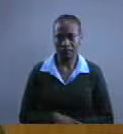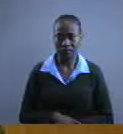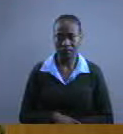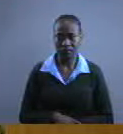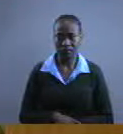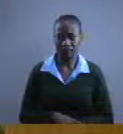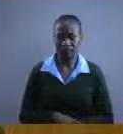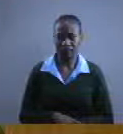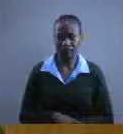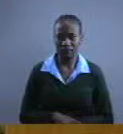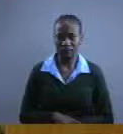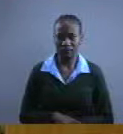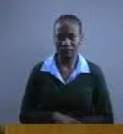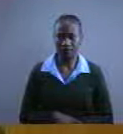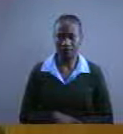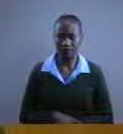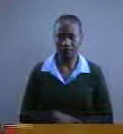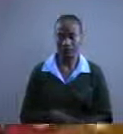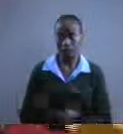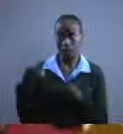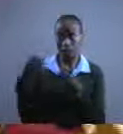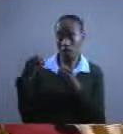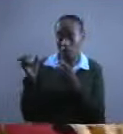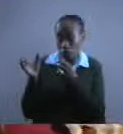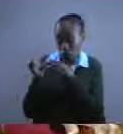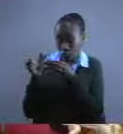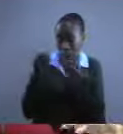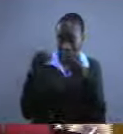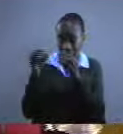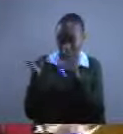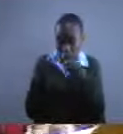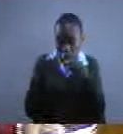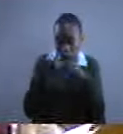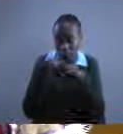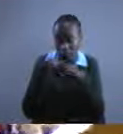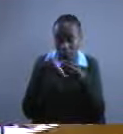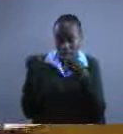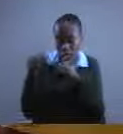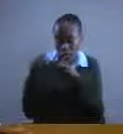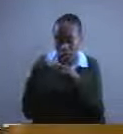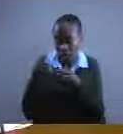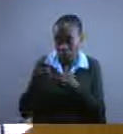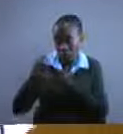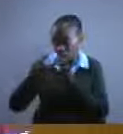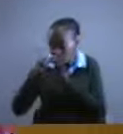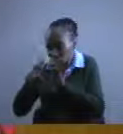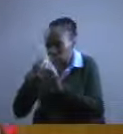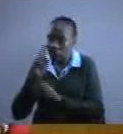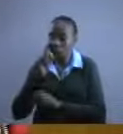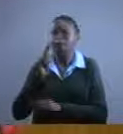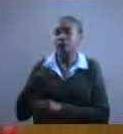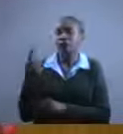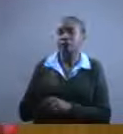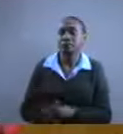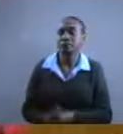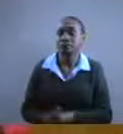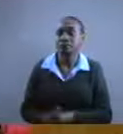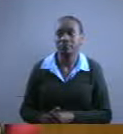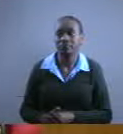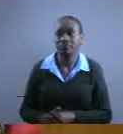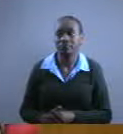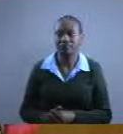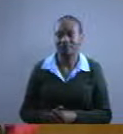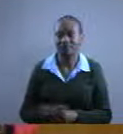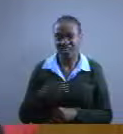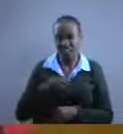Small business exemption eligibility. This is one of the initiatives, Honorable Chair. I realize I'm not supposed to talk too